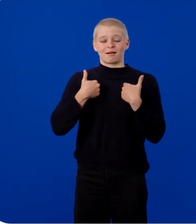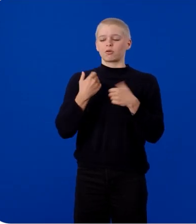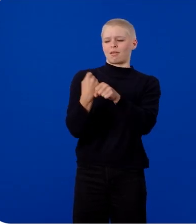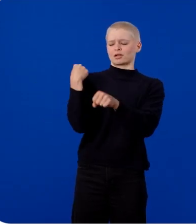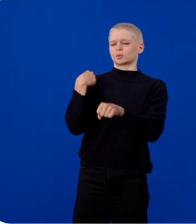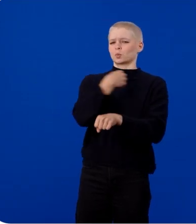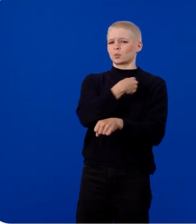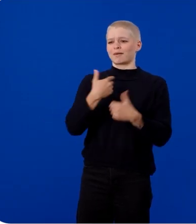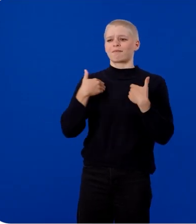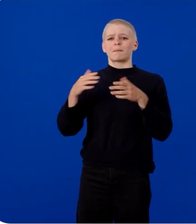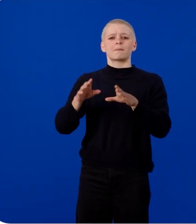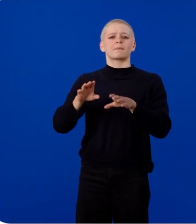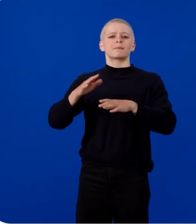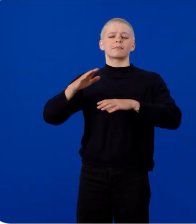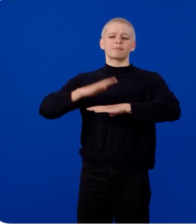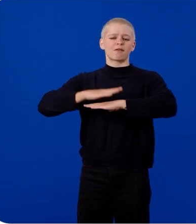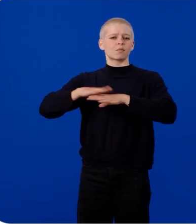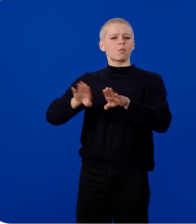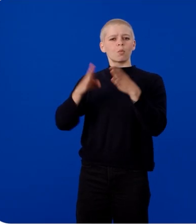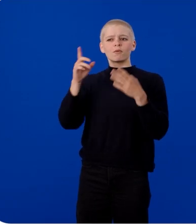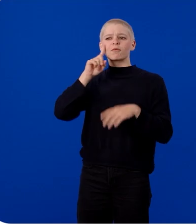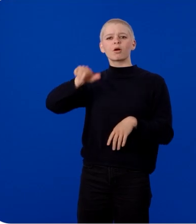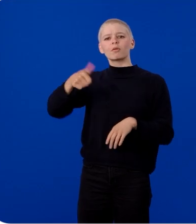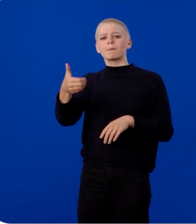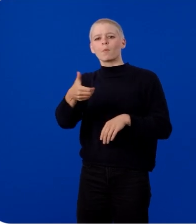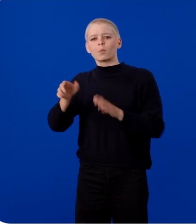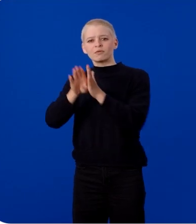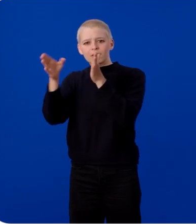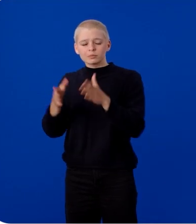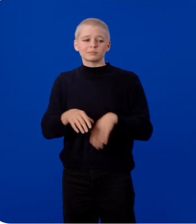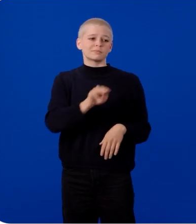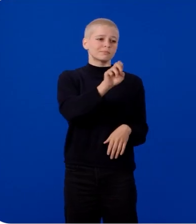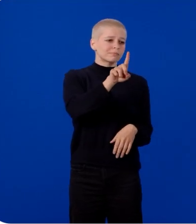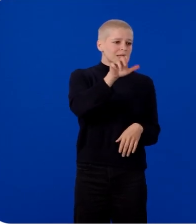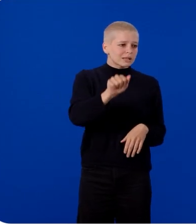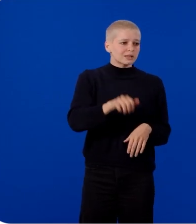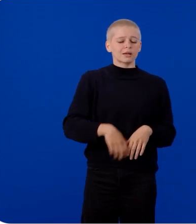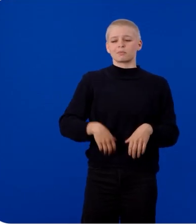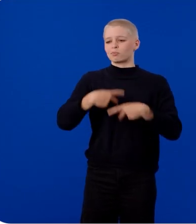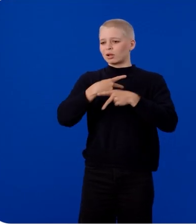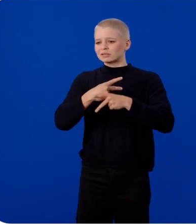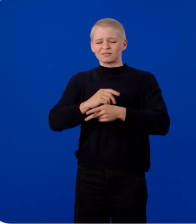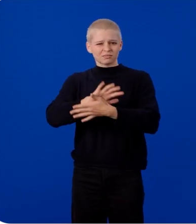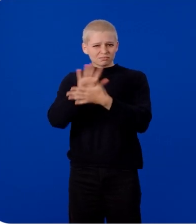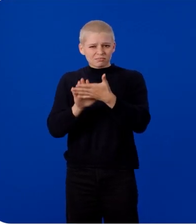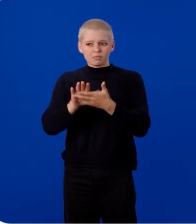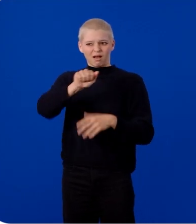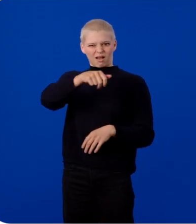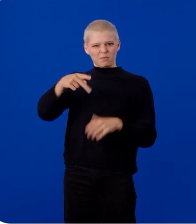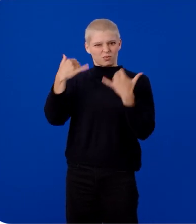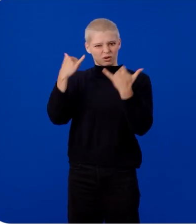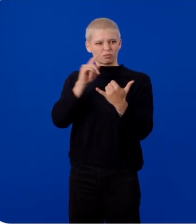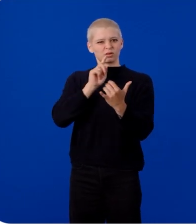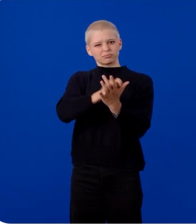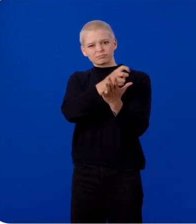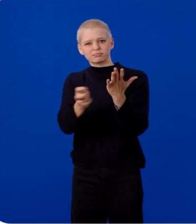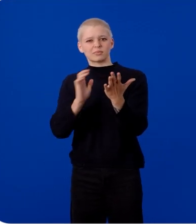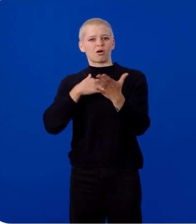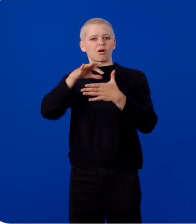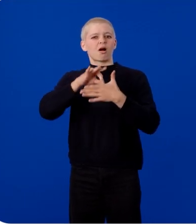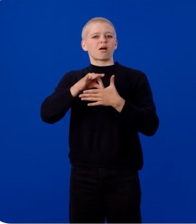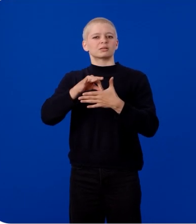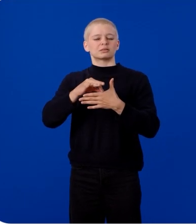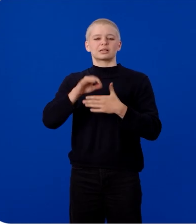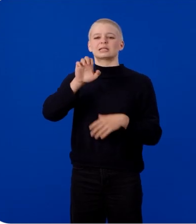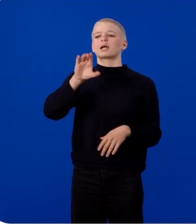media to utilities to productivity, apps are playing a larger role in our content ecosystem. If